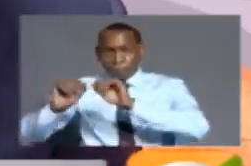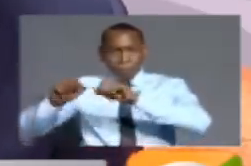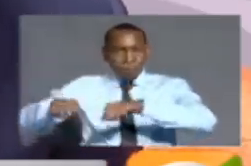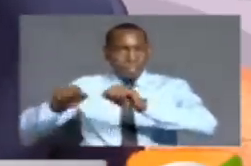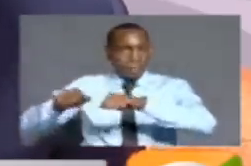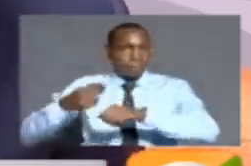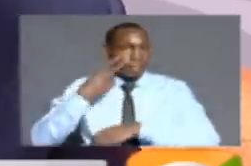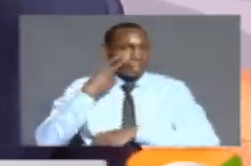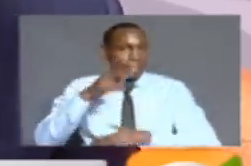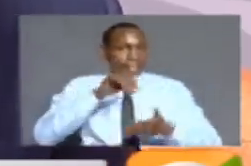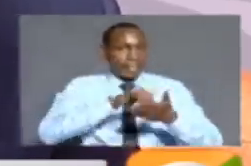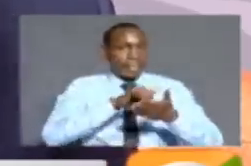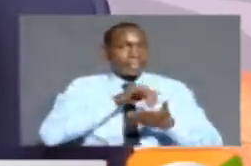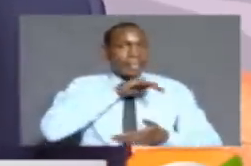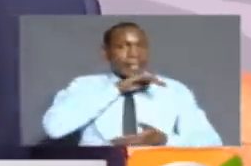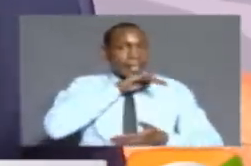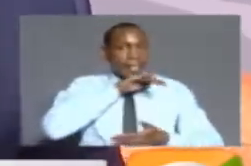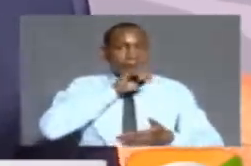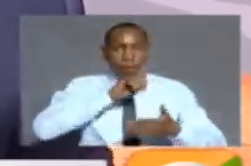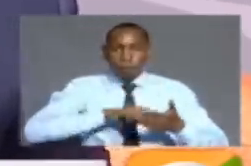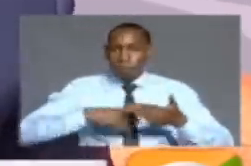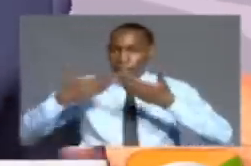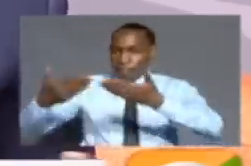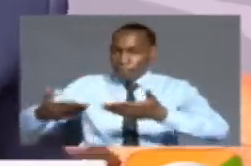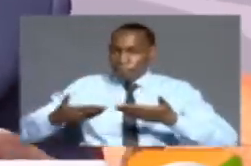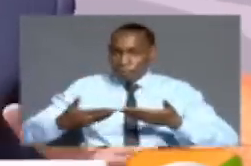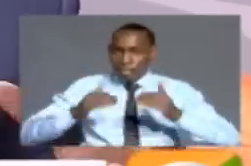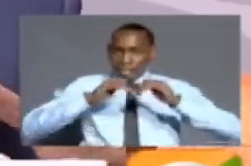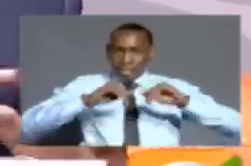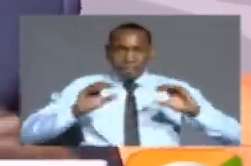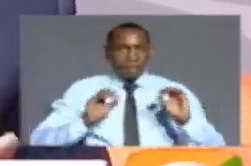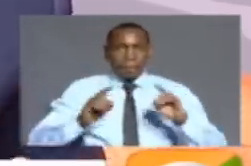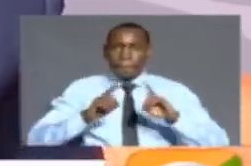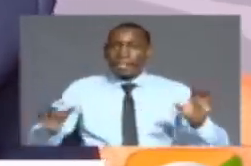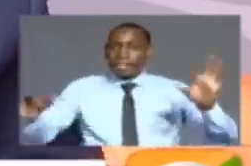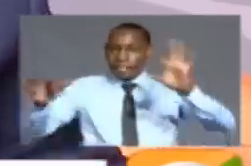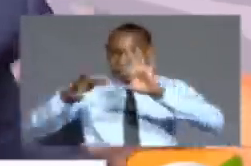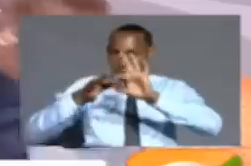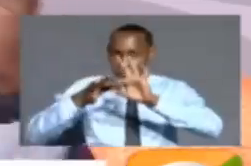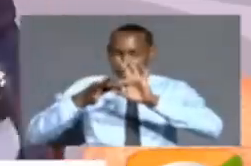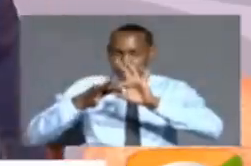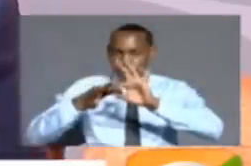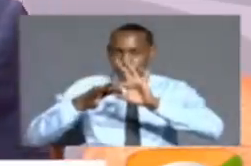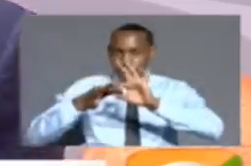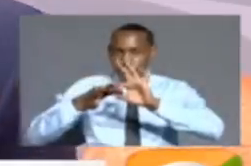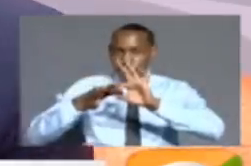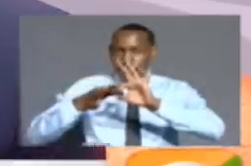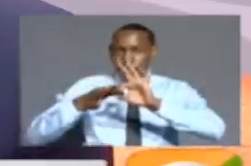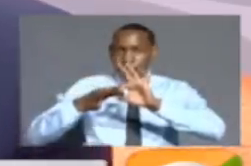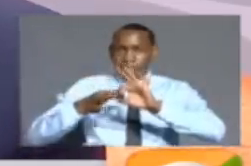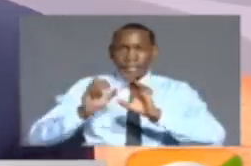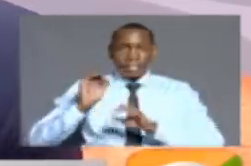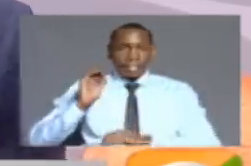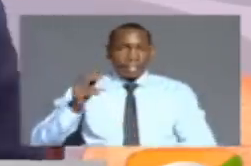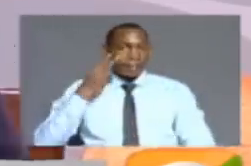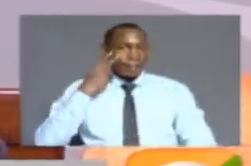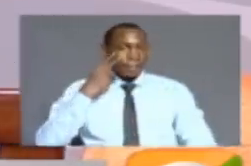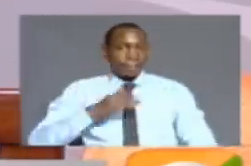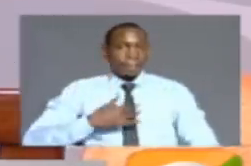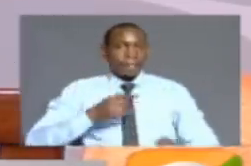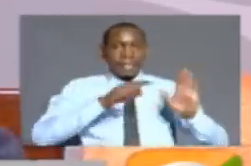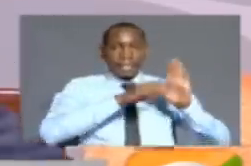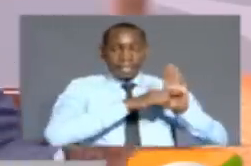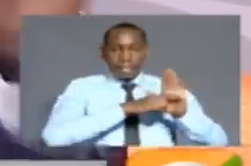see that what Raila brought in was not to divide but to unite. And even if you see it as a negative thing, take